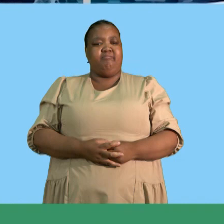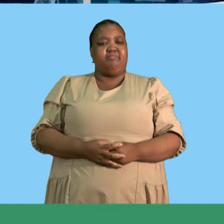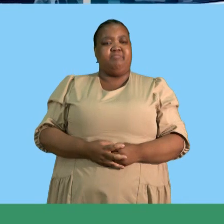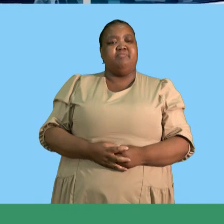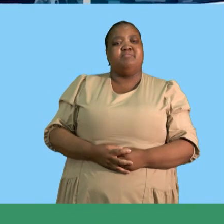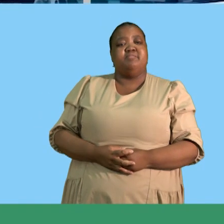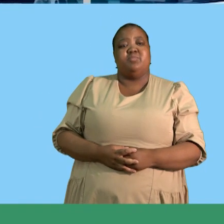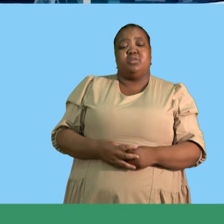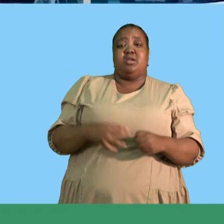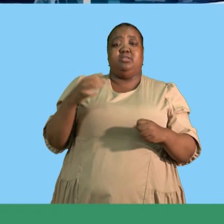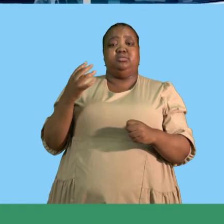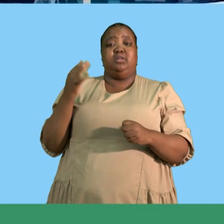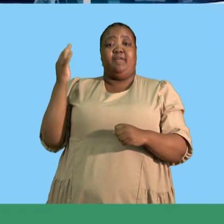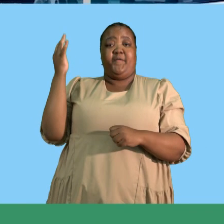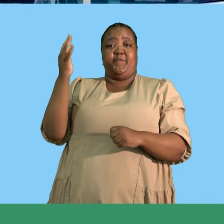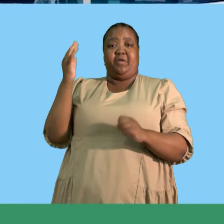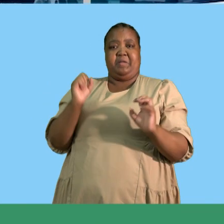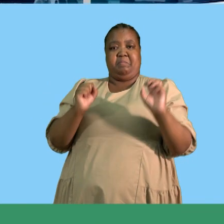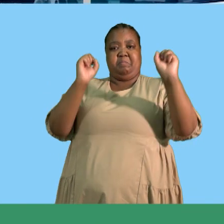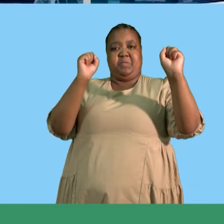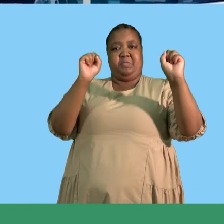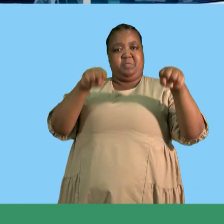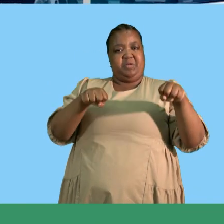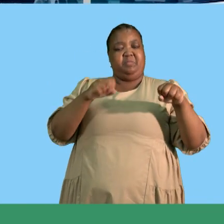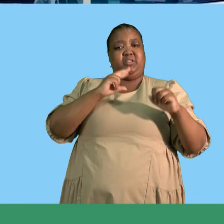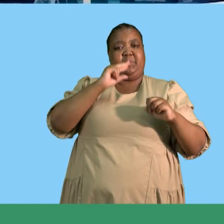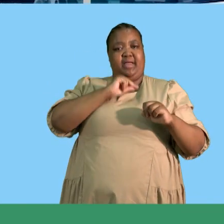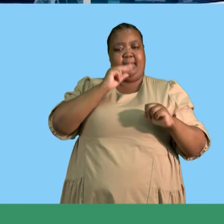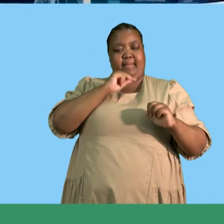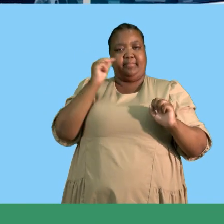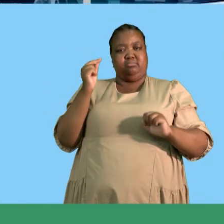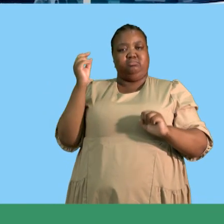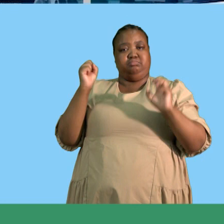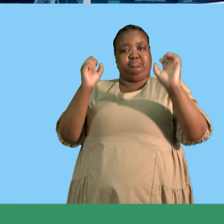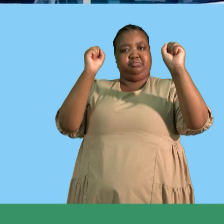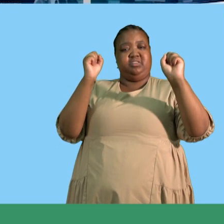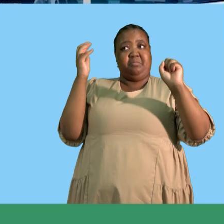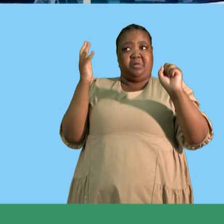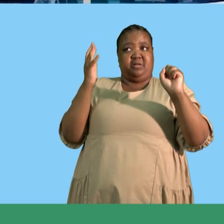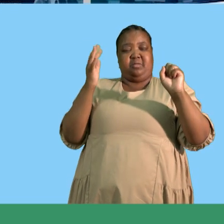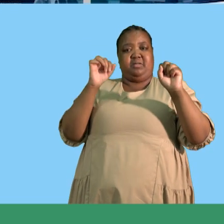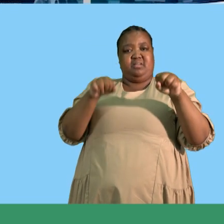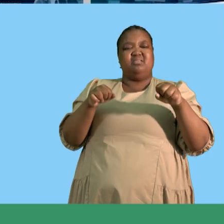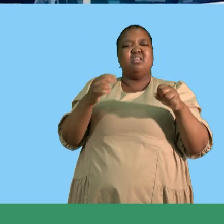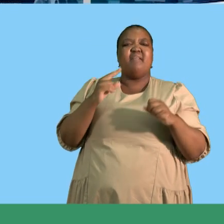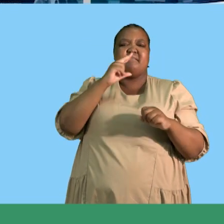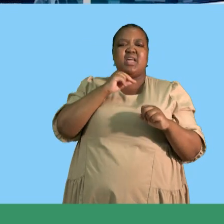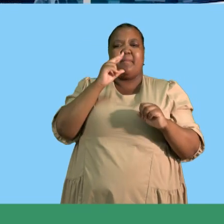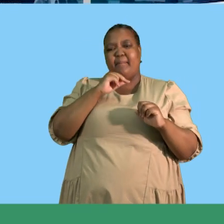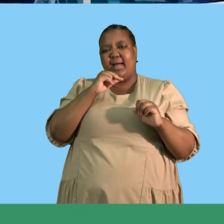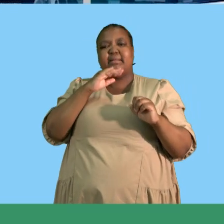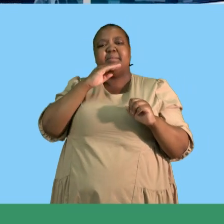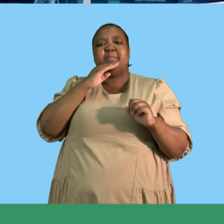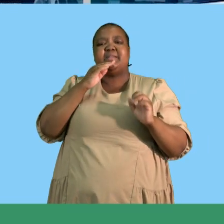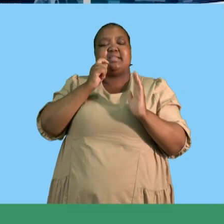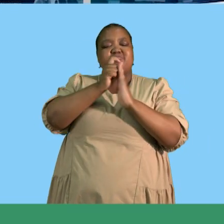keywords. Verbal, very important, we are using speech or spoken words. And non-verbal